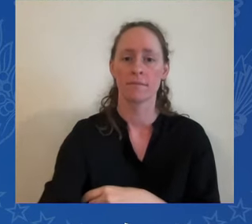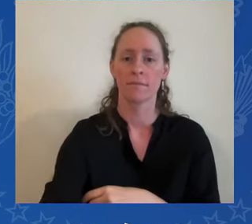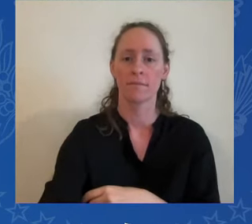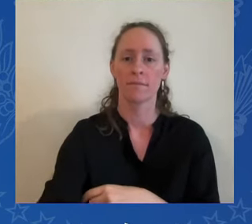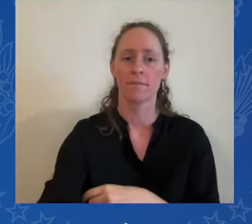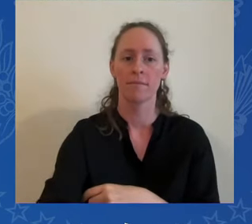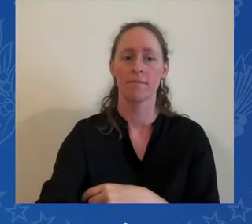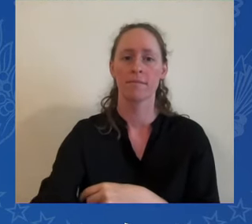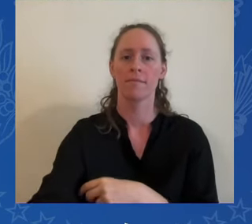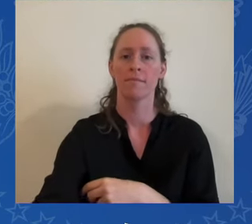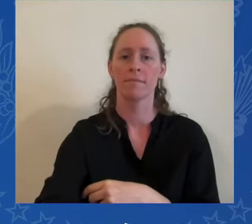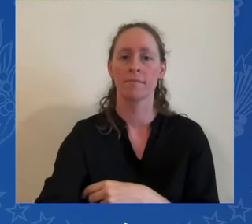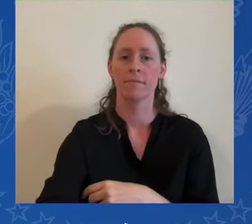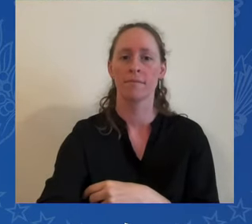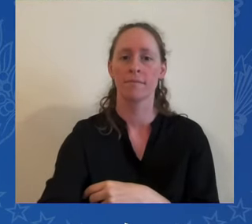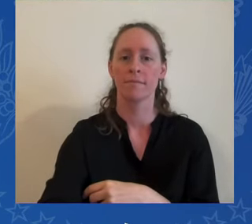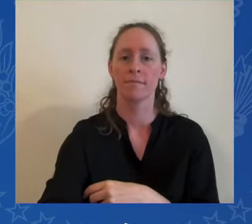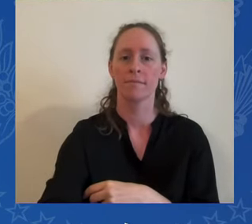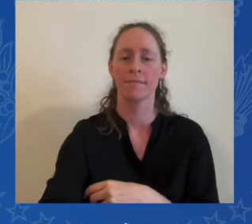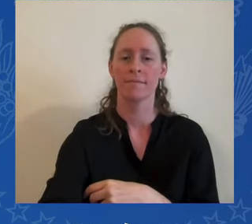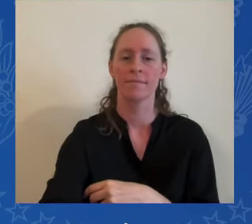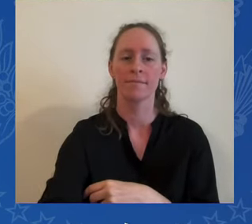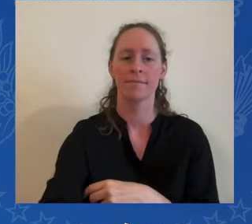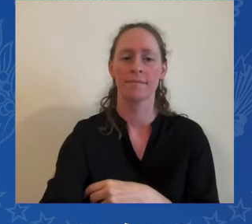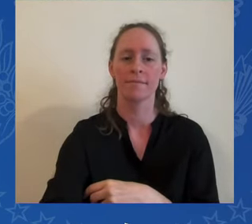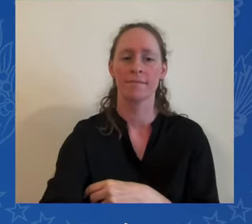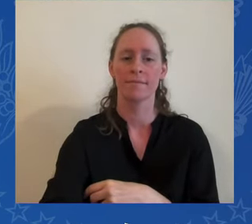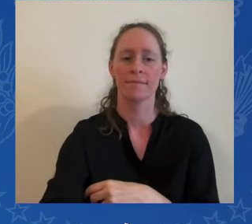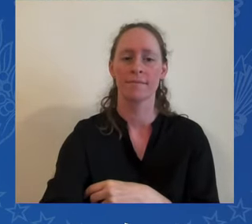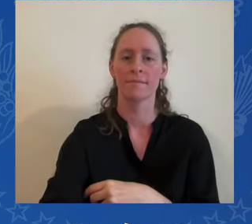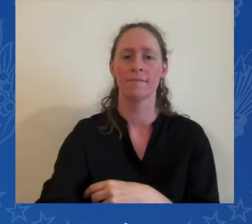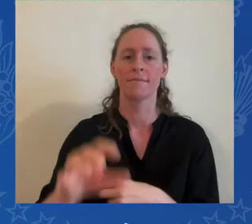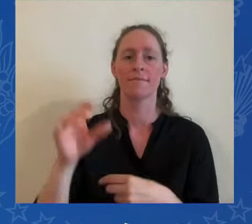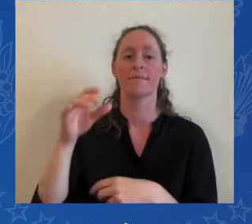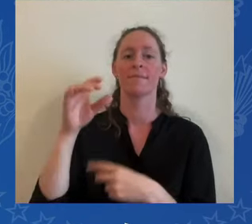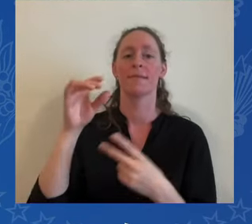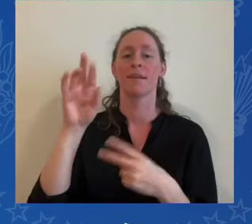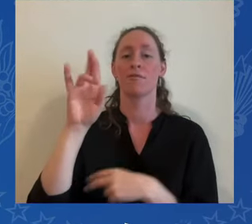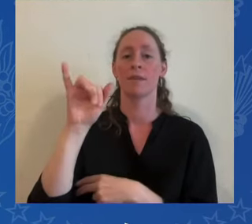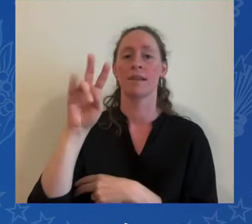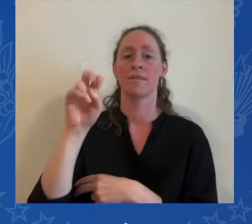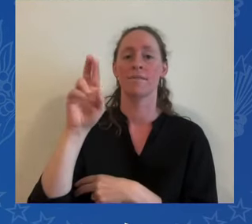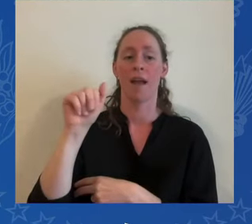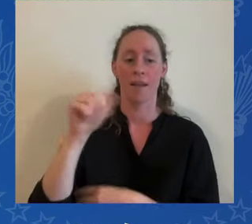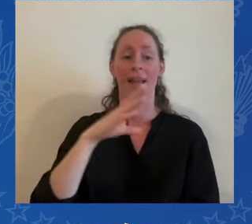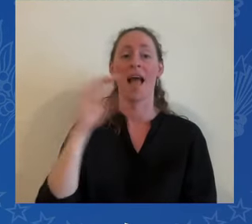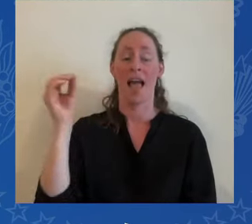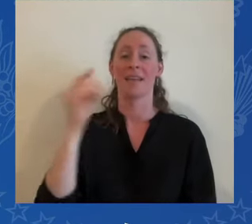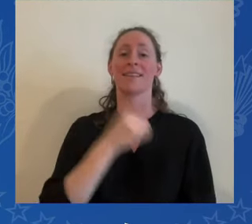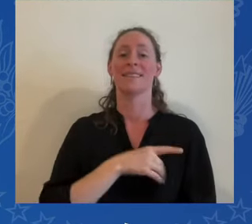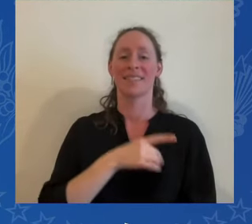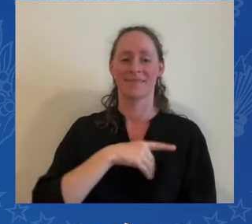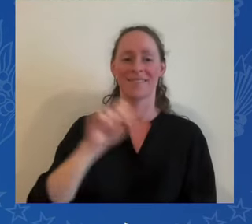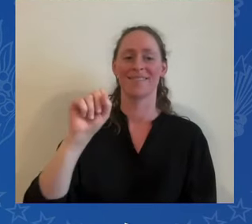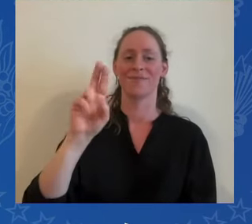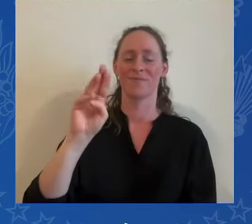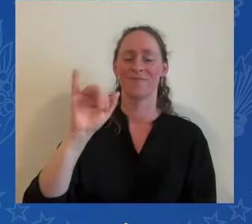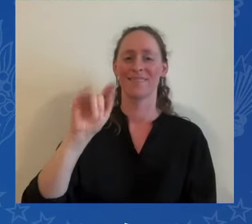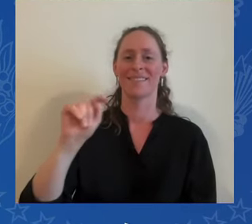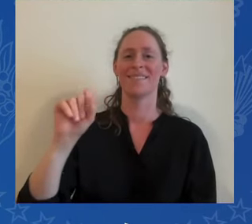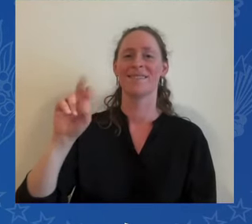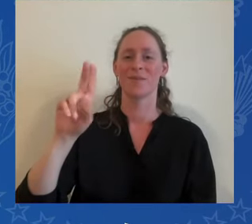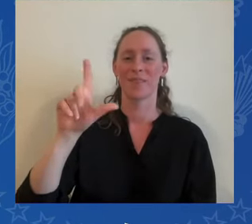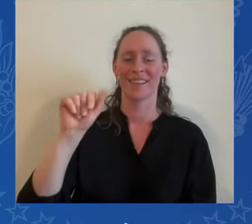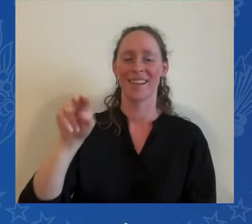in January in Harlem, they responded to a 911 call from a distressed woman. Her grown-up son was threatening her and his